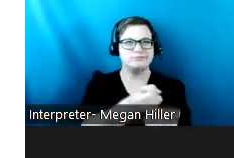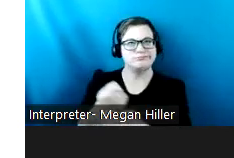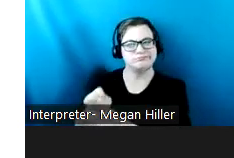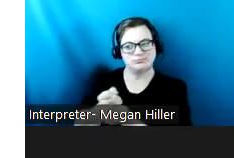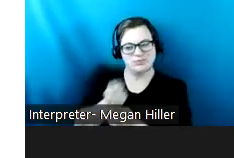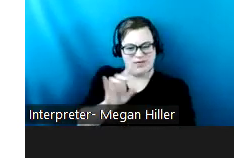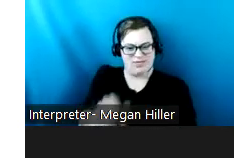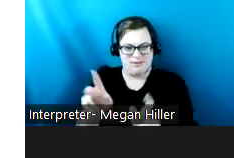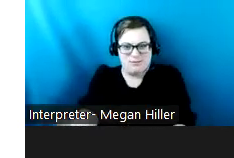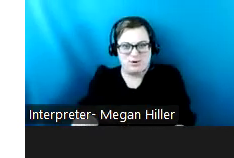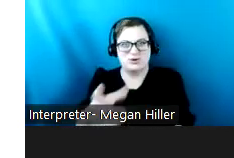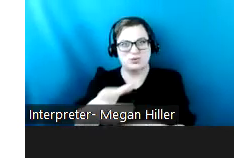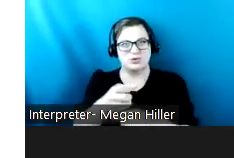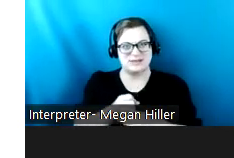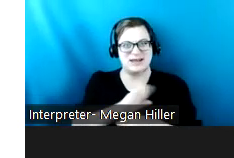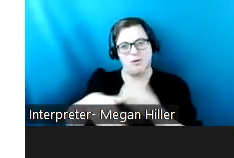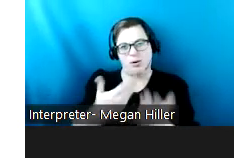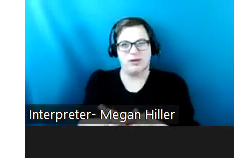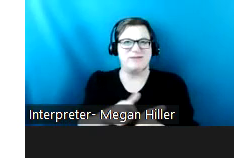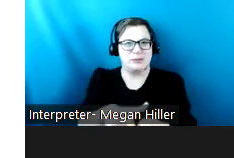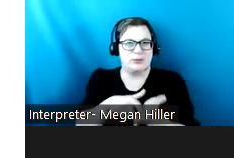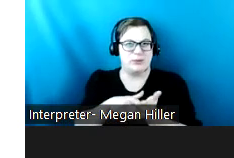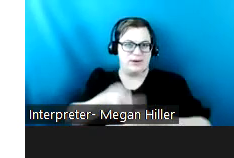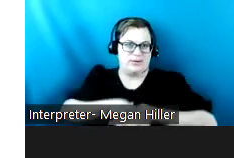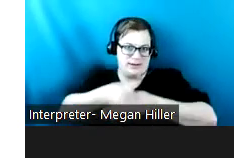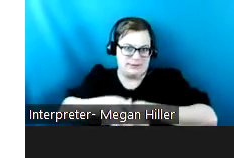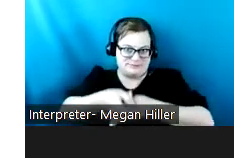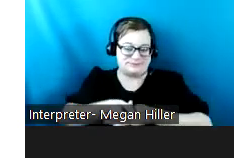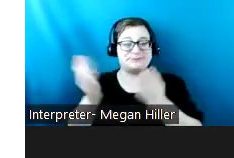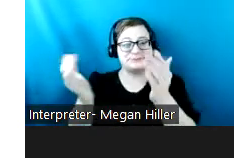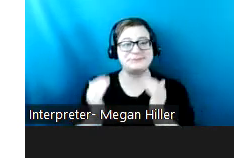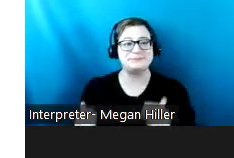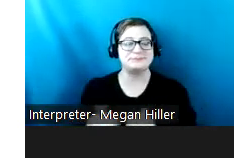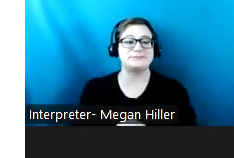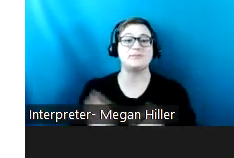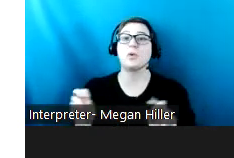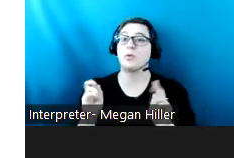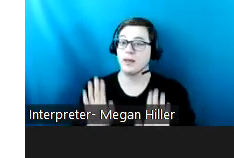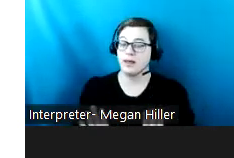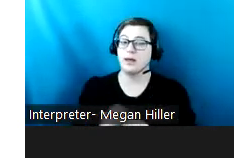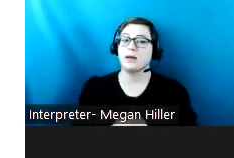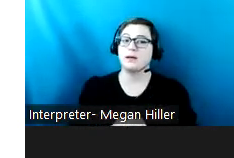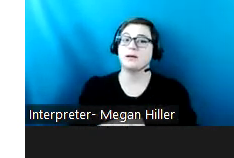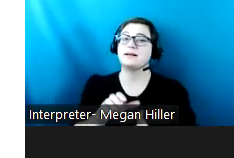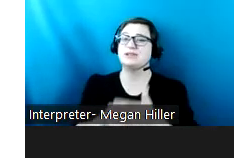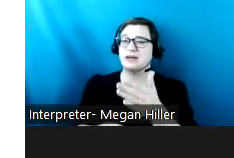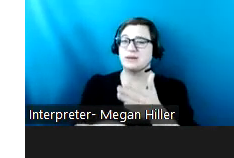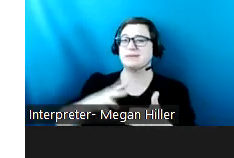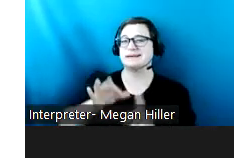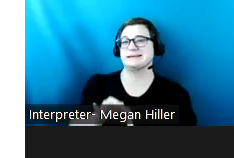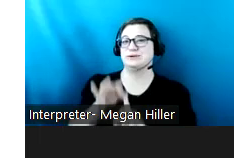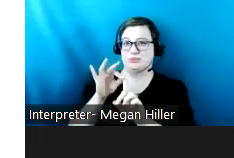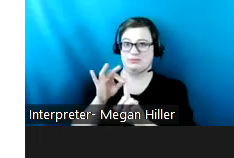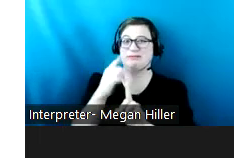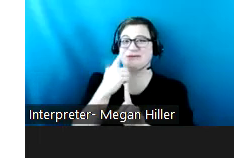their individualized and needed care. Next slide. Okay, so this chapter is a little bit unique in the